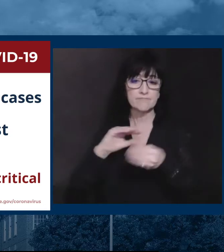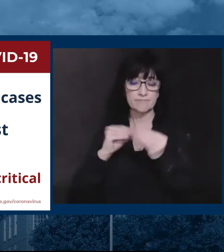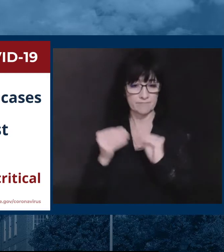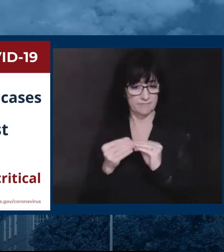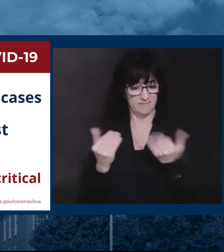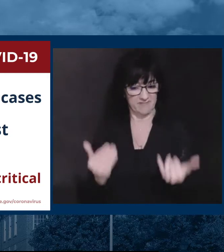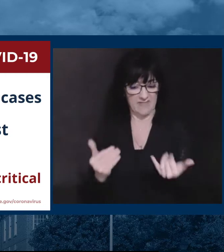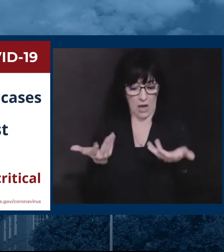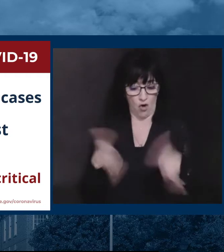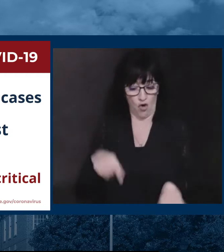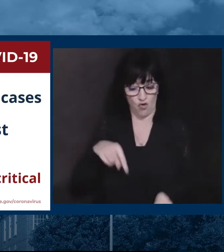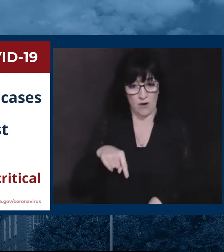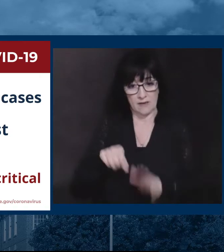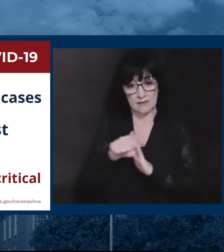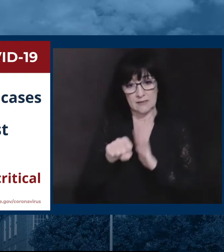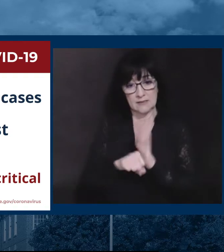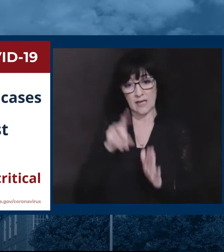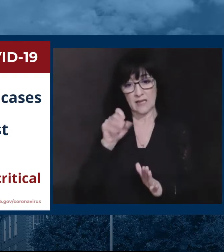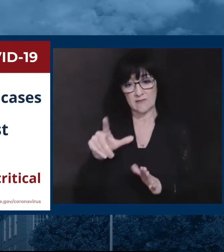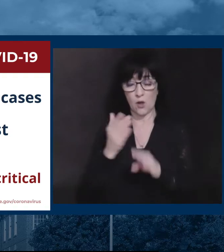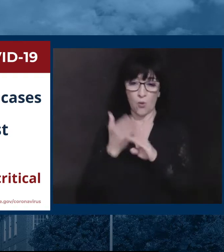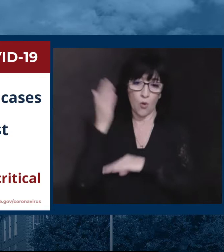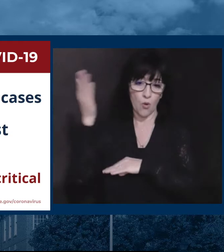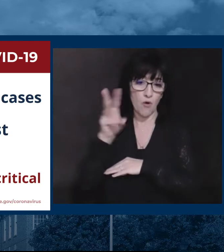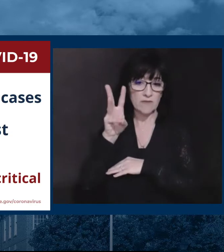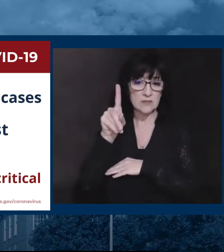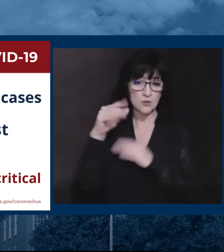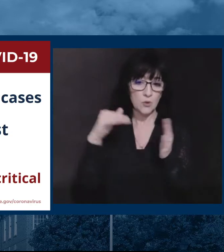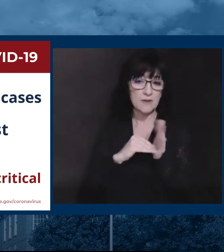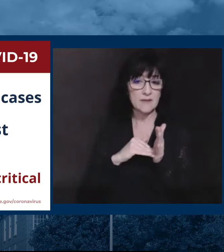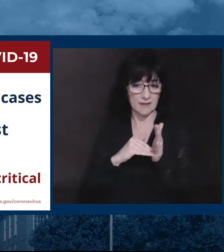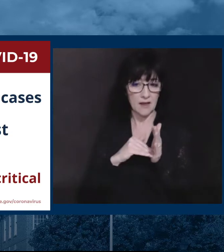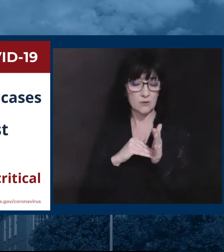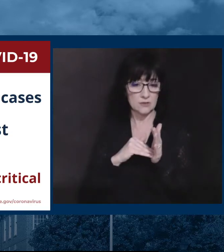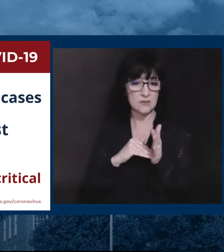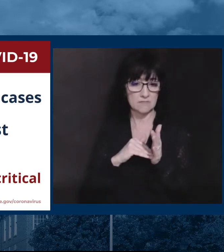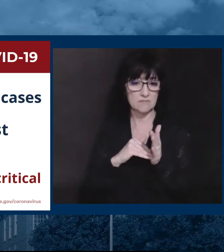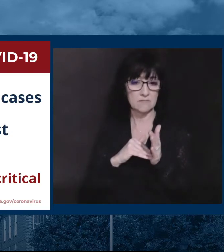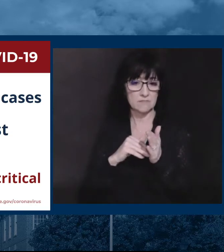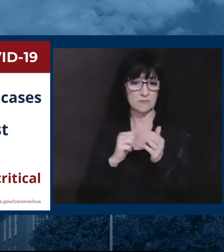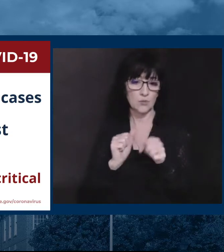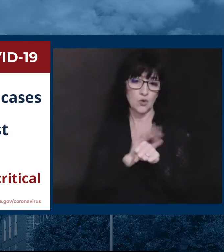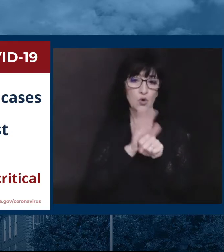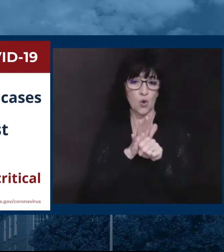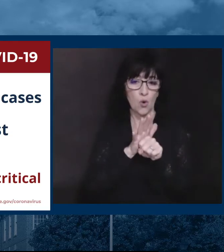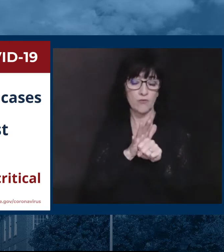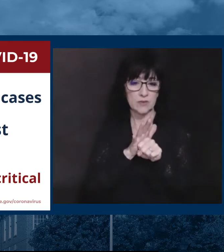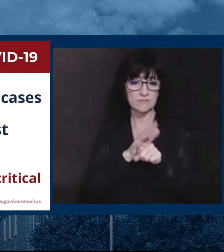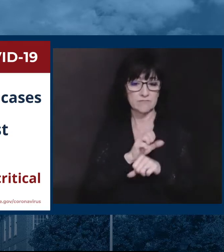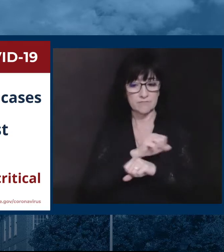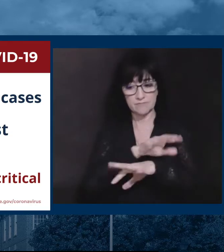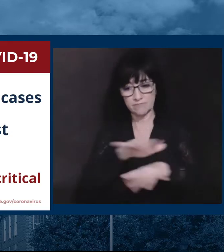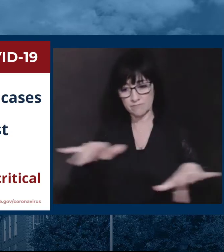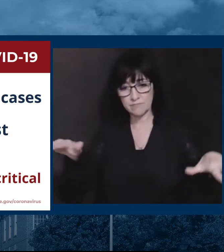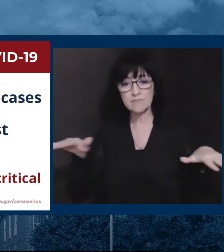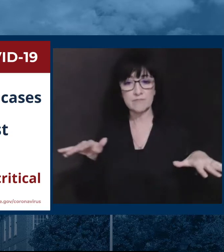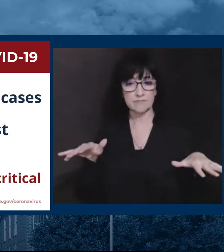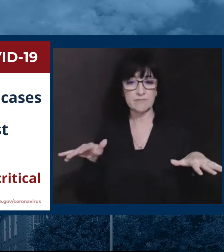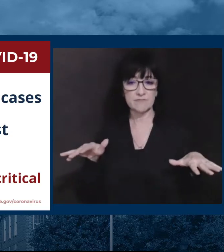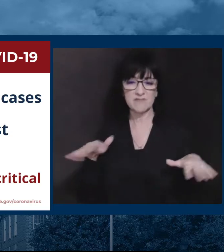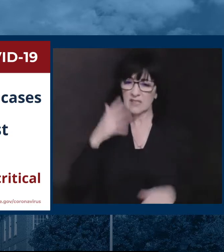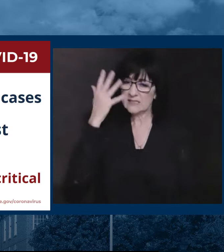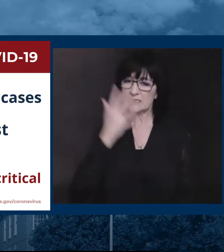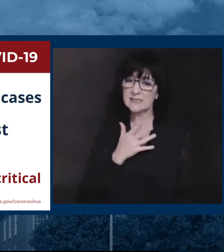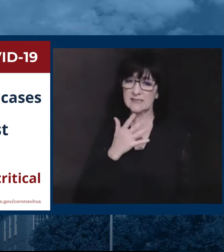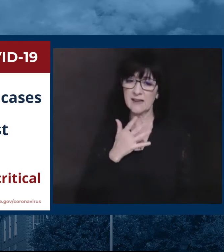cases, going back to our first positive case in early March. Sadly, nearly 1,000 lives lost.